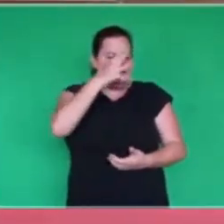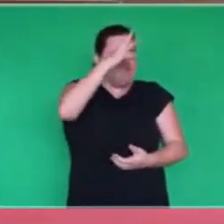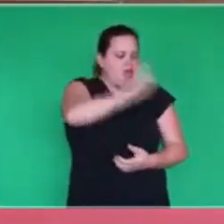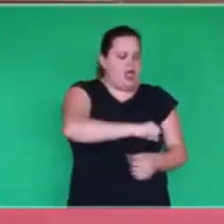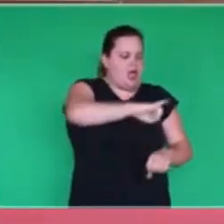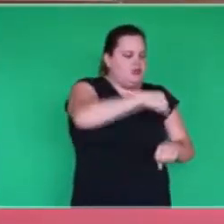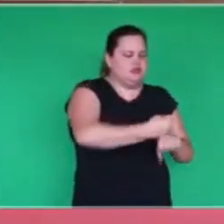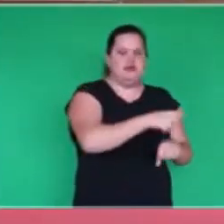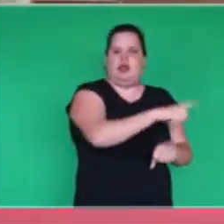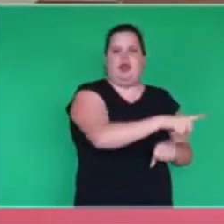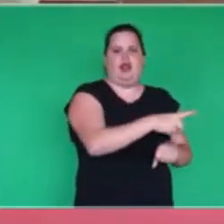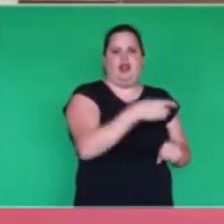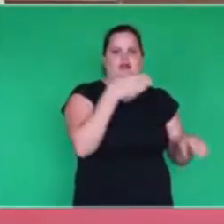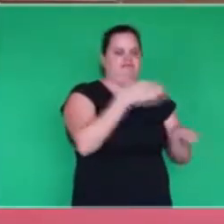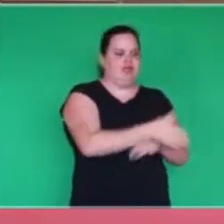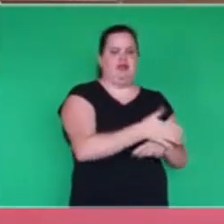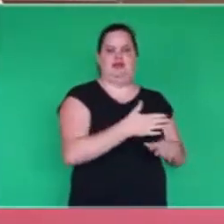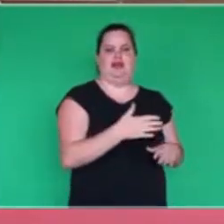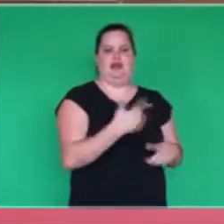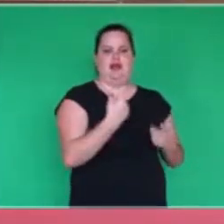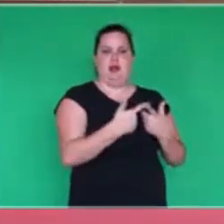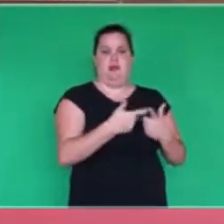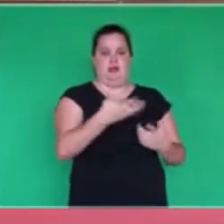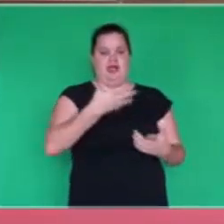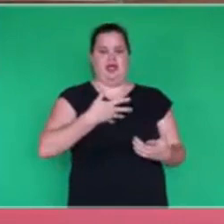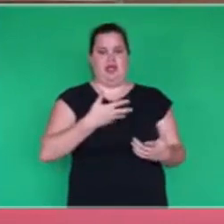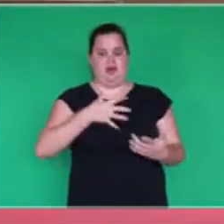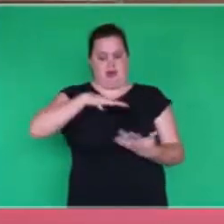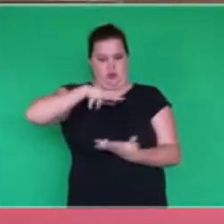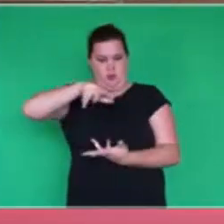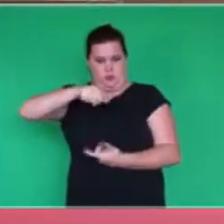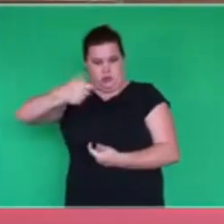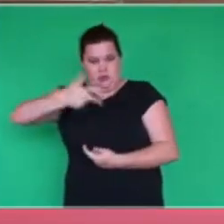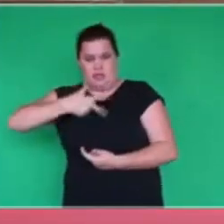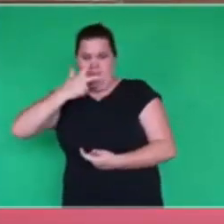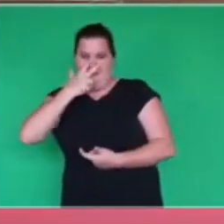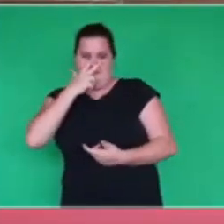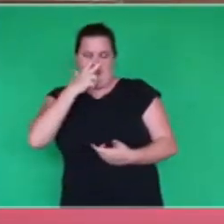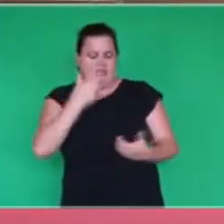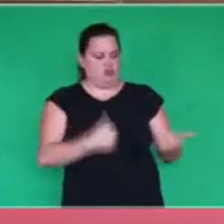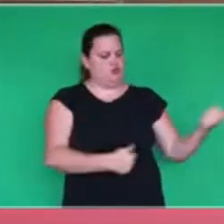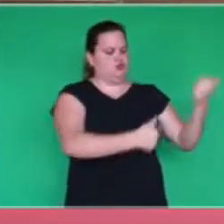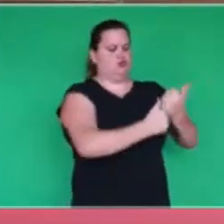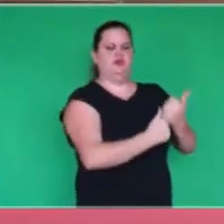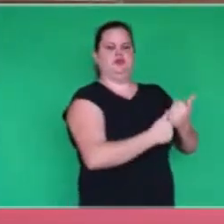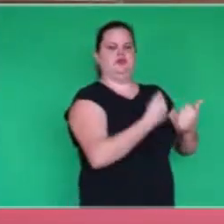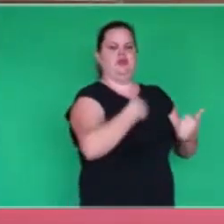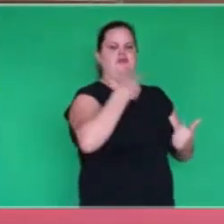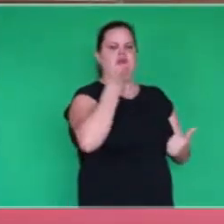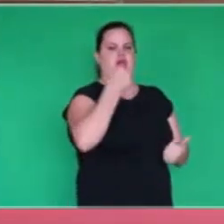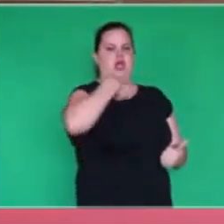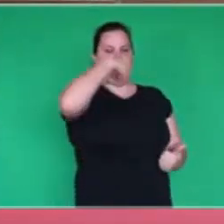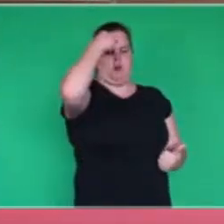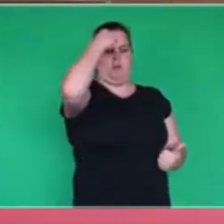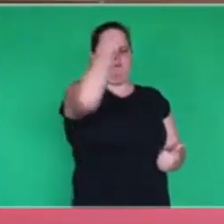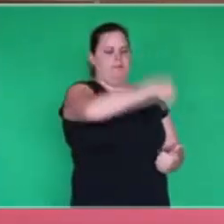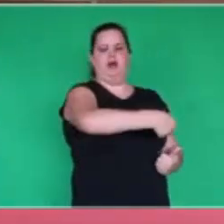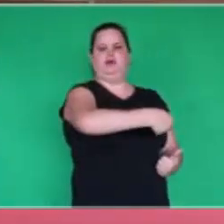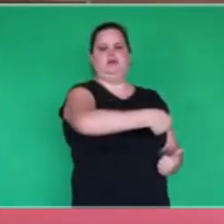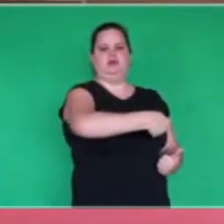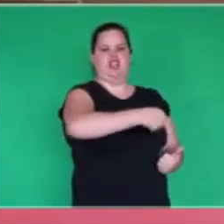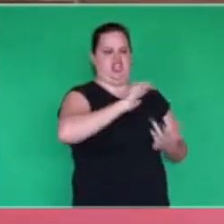political. And everything is being prepared for this very moment. The world will be governed by a single